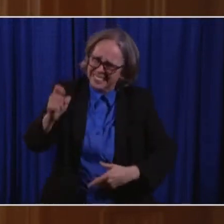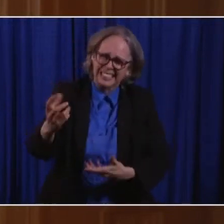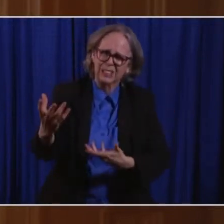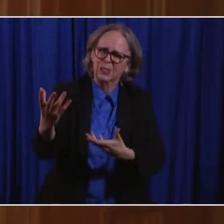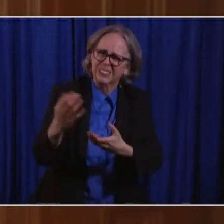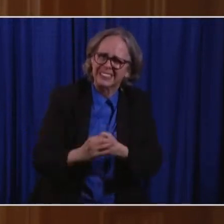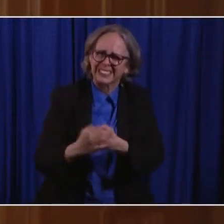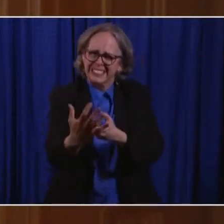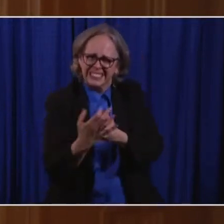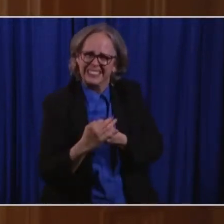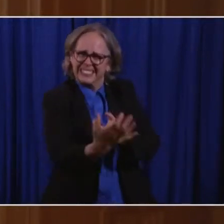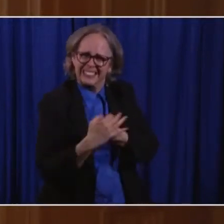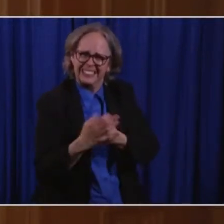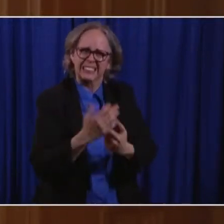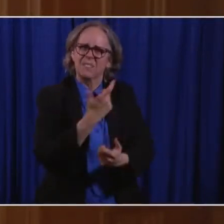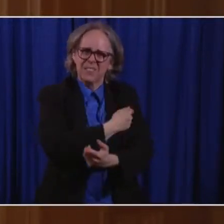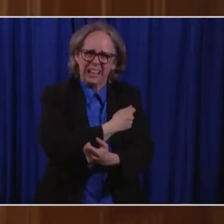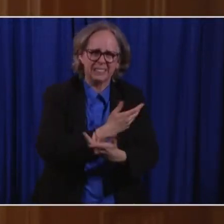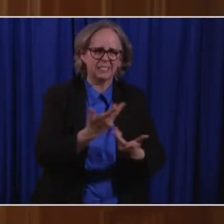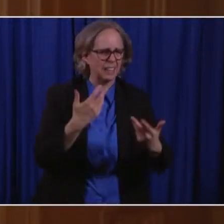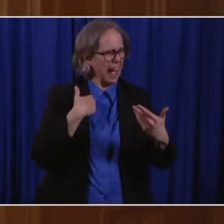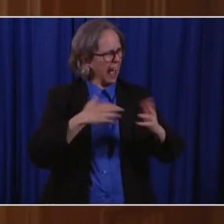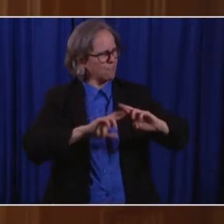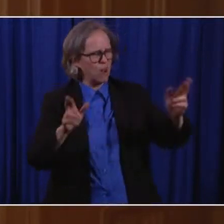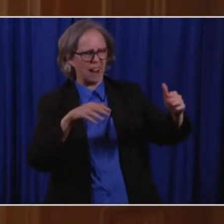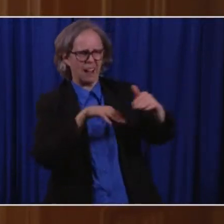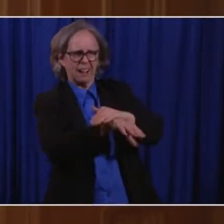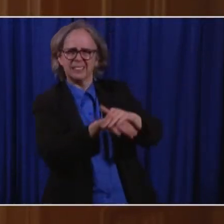accessible to every single Ohioan who wants it.